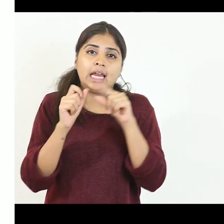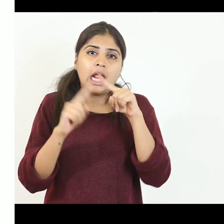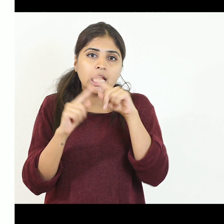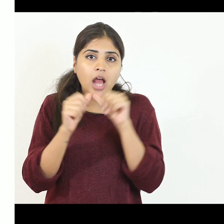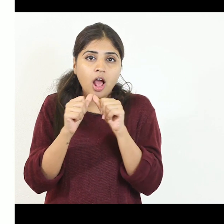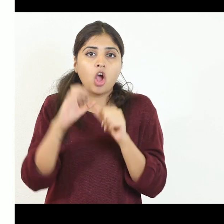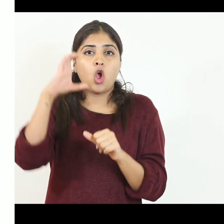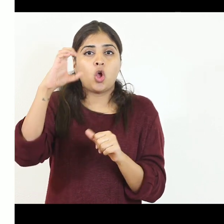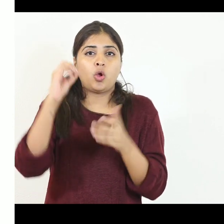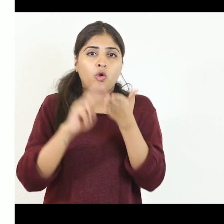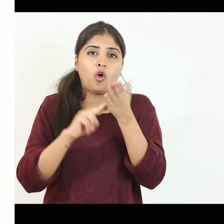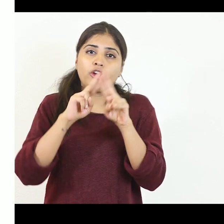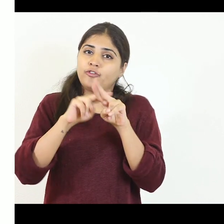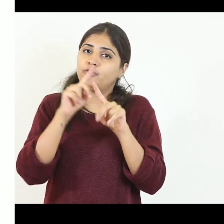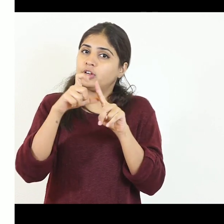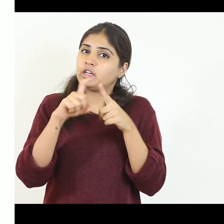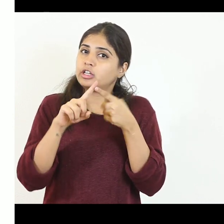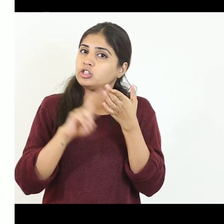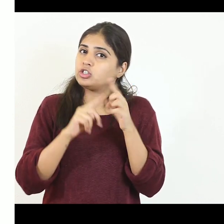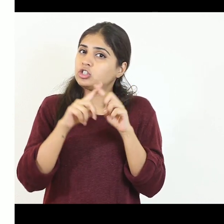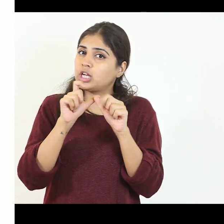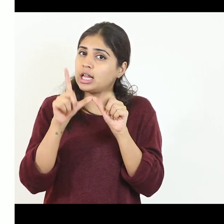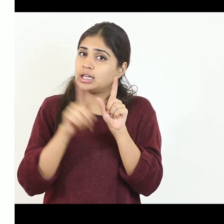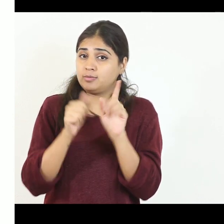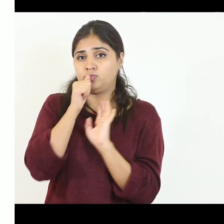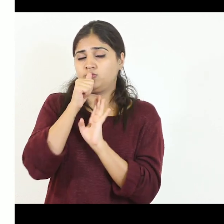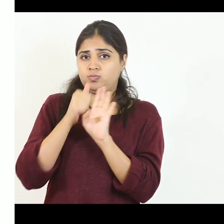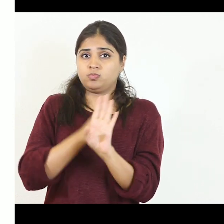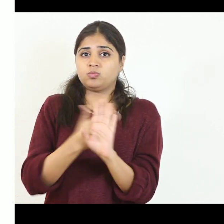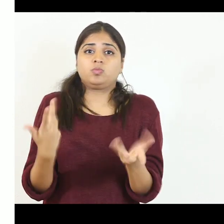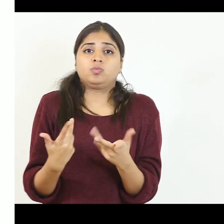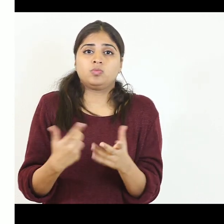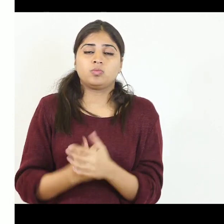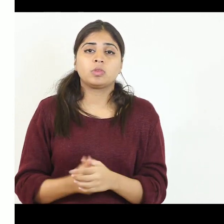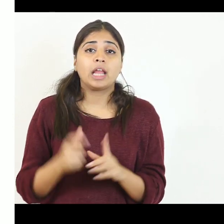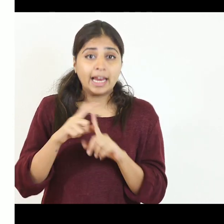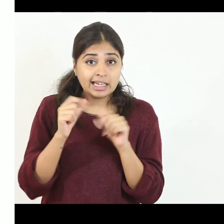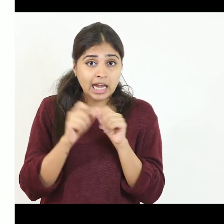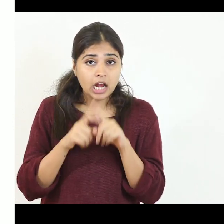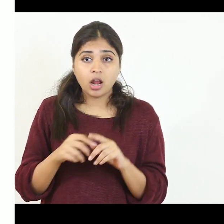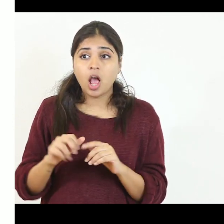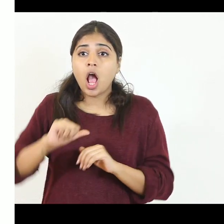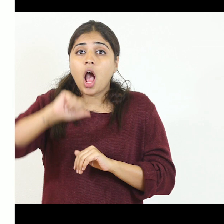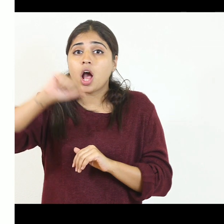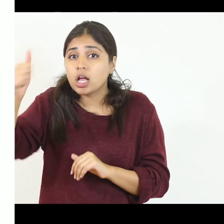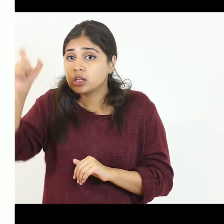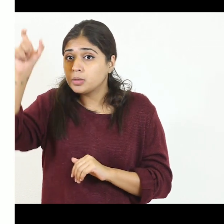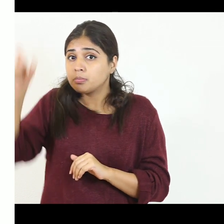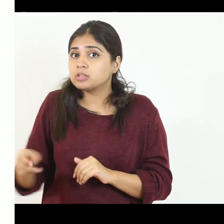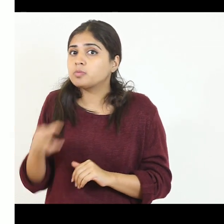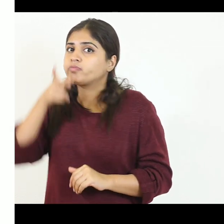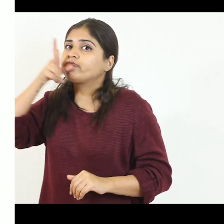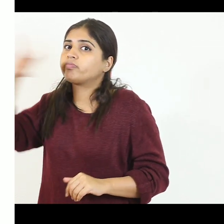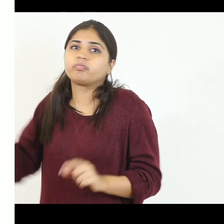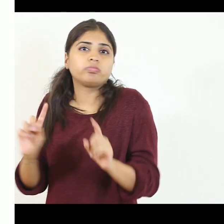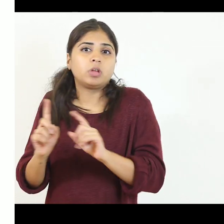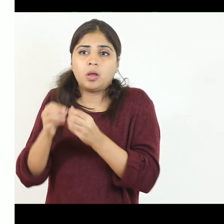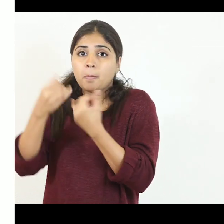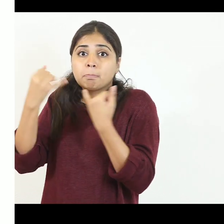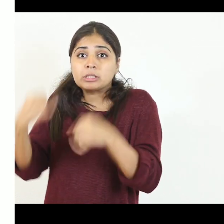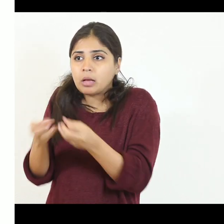confidentiality. Data of any client must not be leaked to any other person without the permission of the